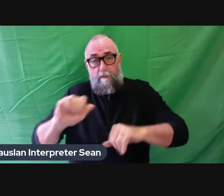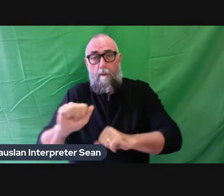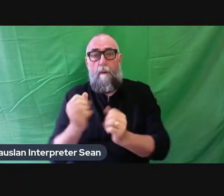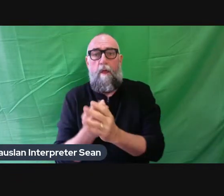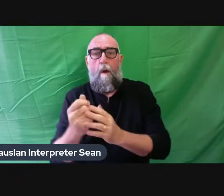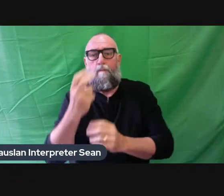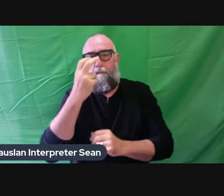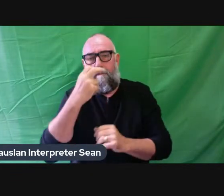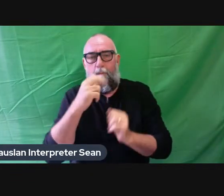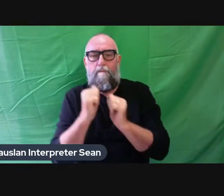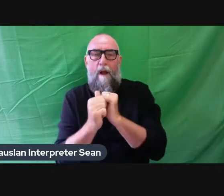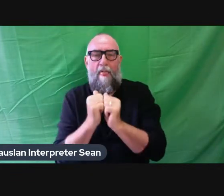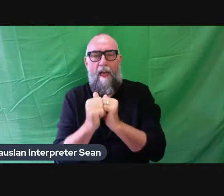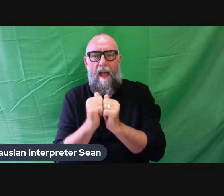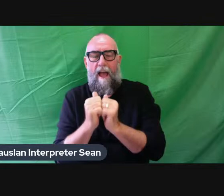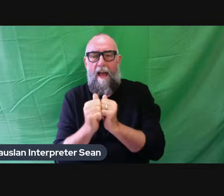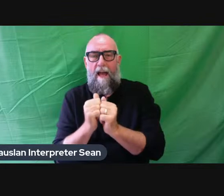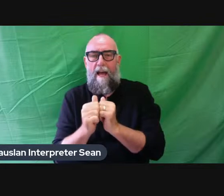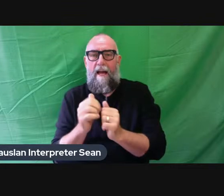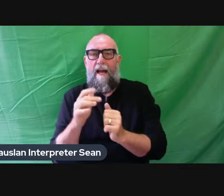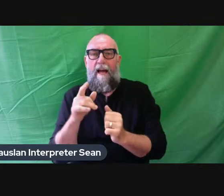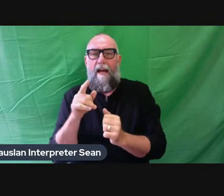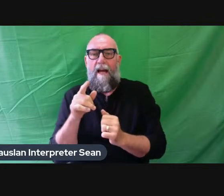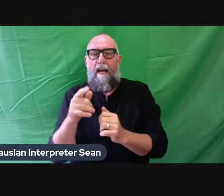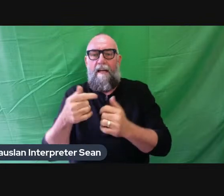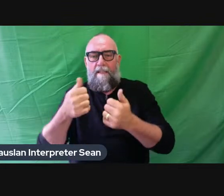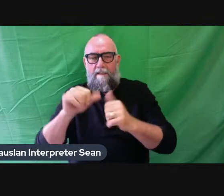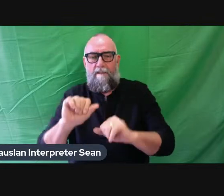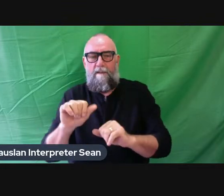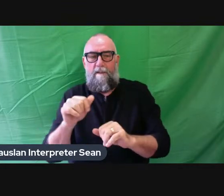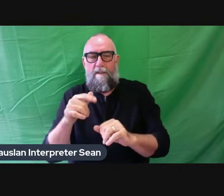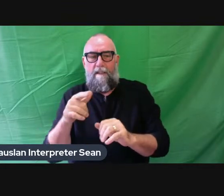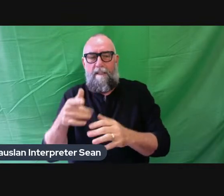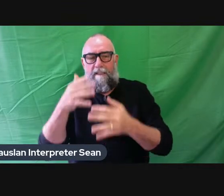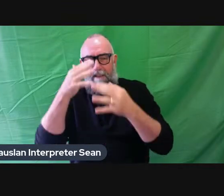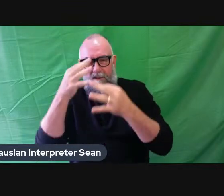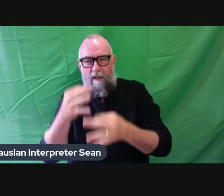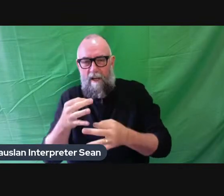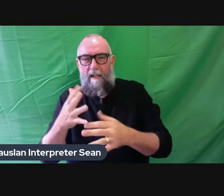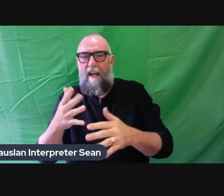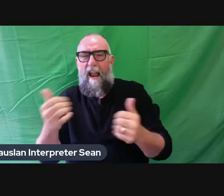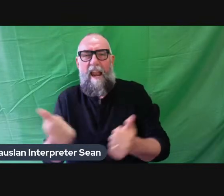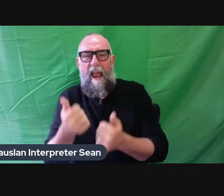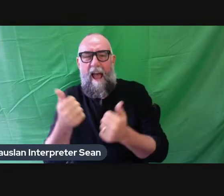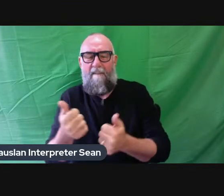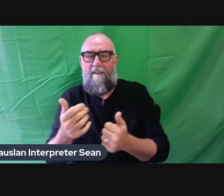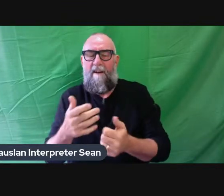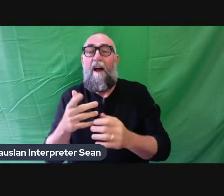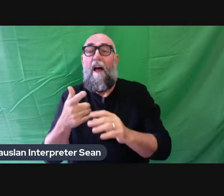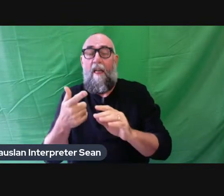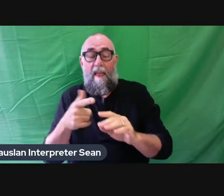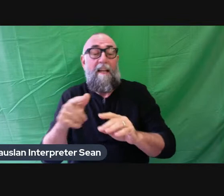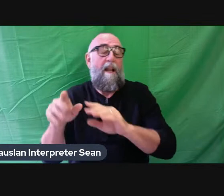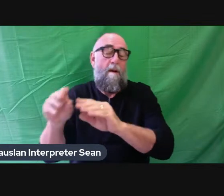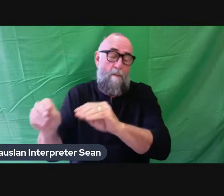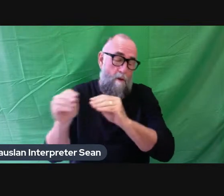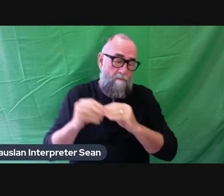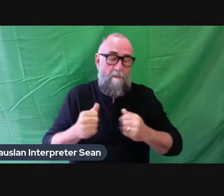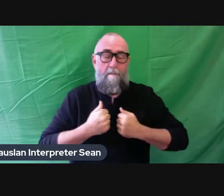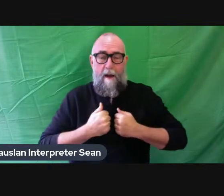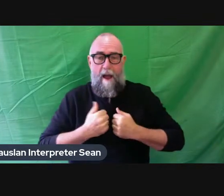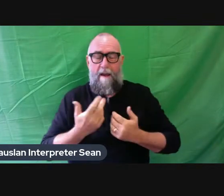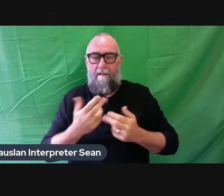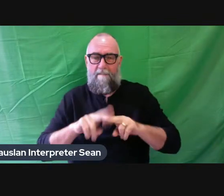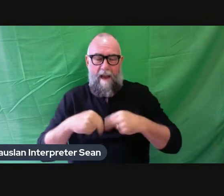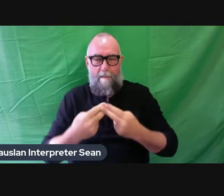a change from hanging out with her stinky son to come and hang out with my family and get her laundry freshened up. So Boxing